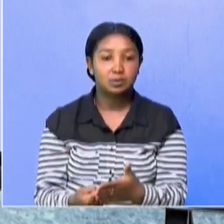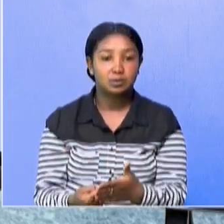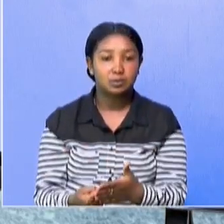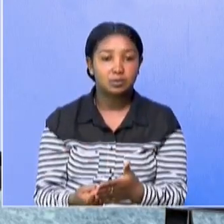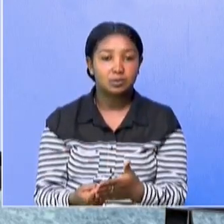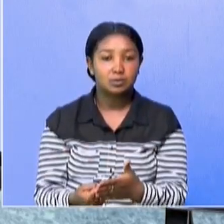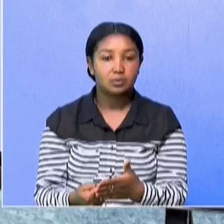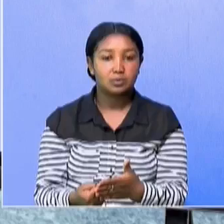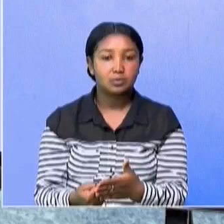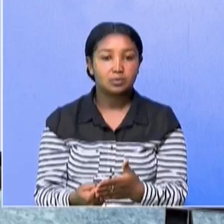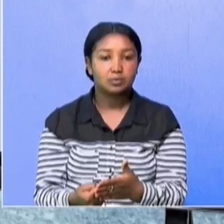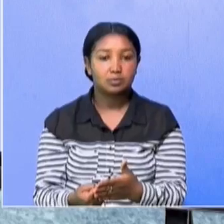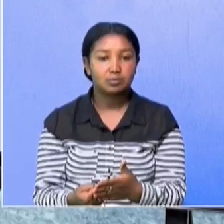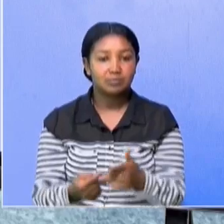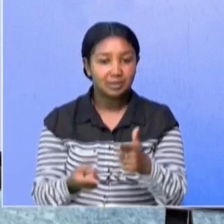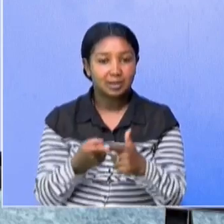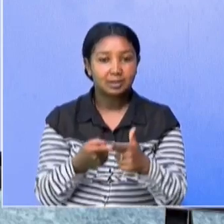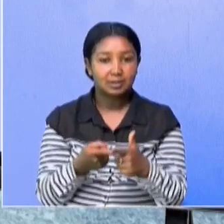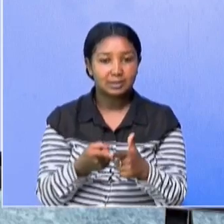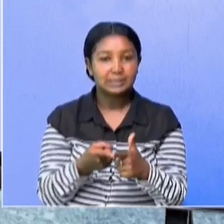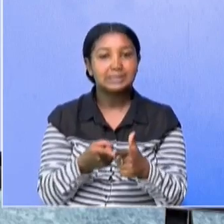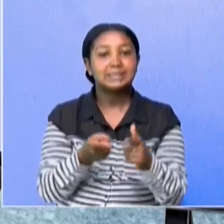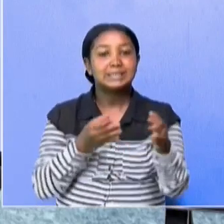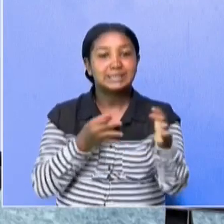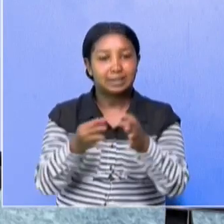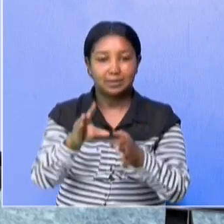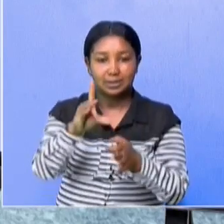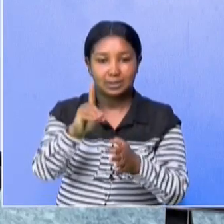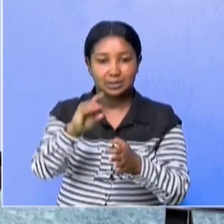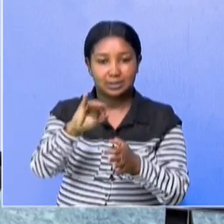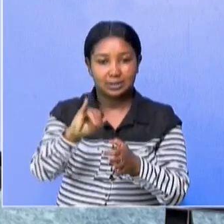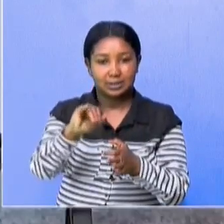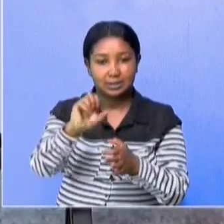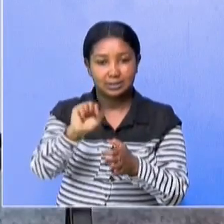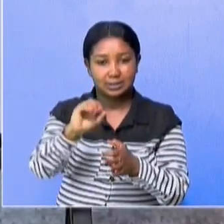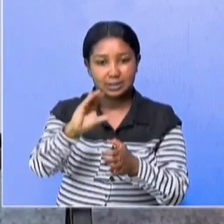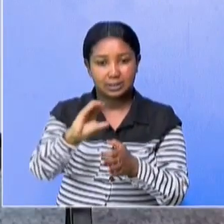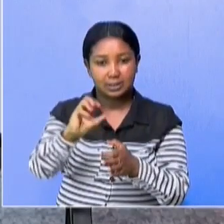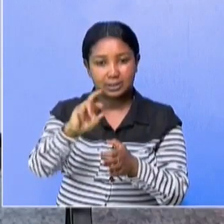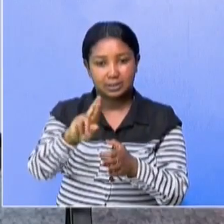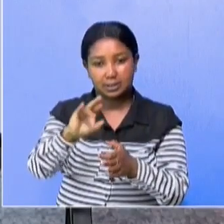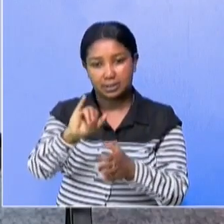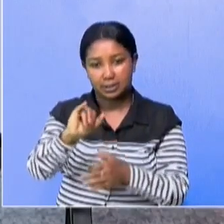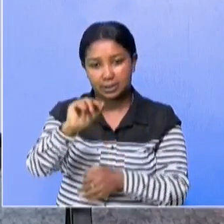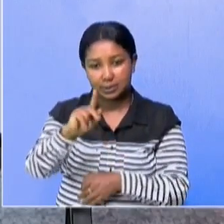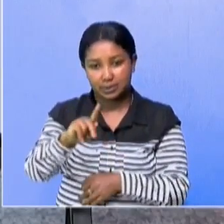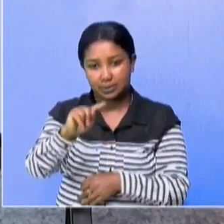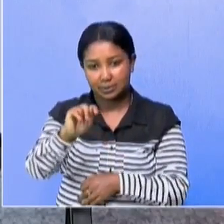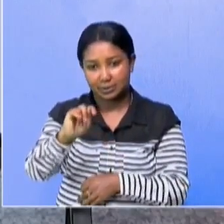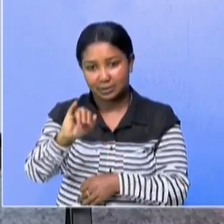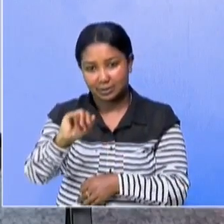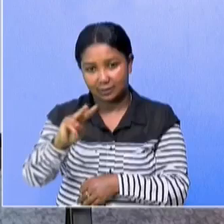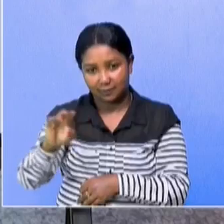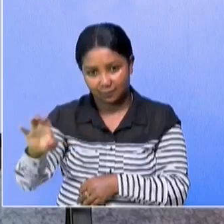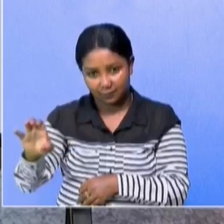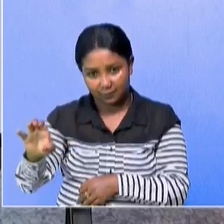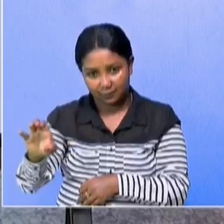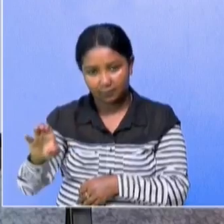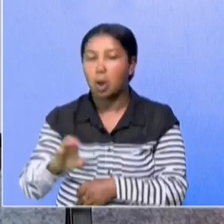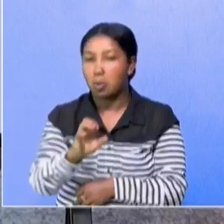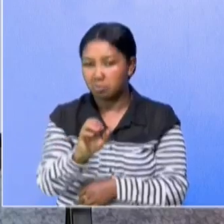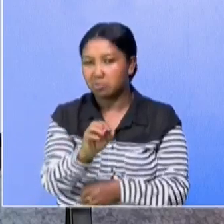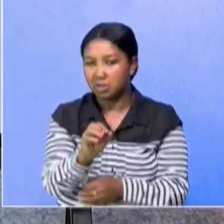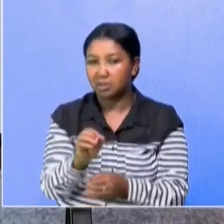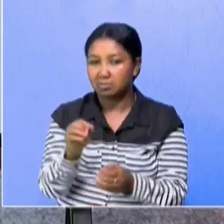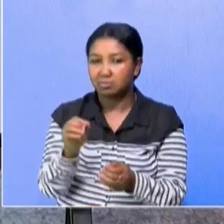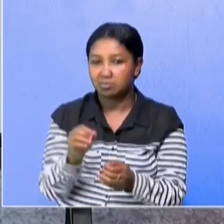That is what? Descriptive. Descriptive. Or before that, let me add one more example